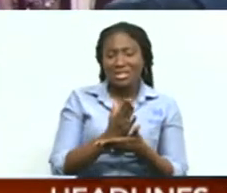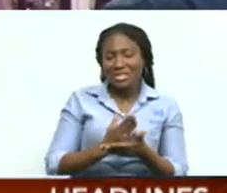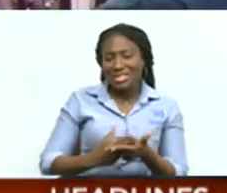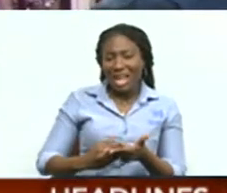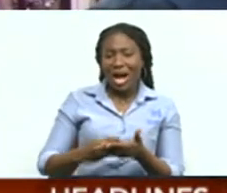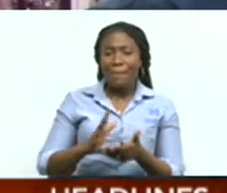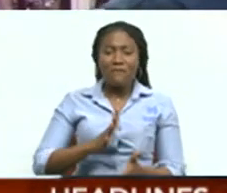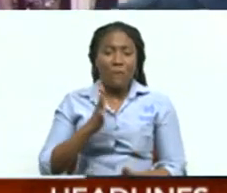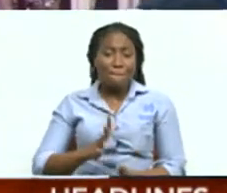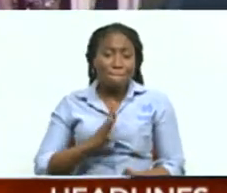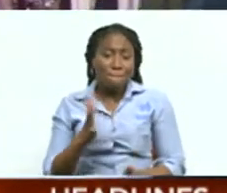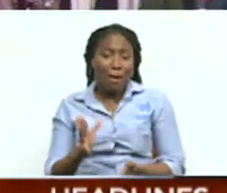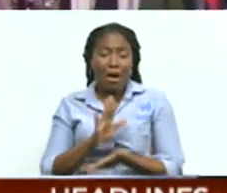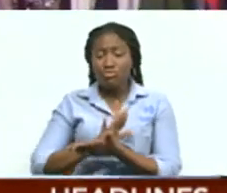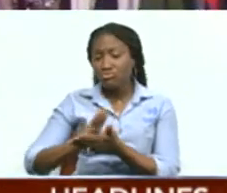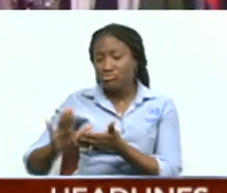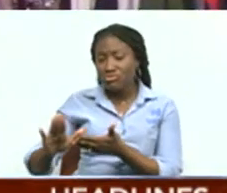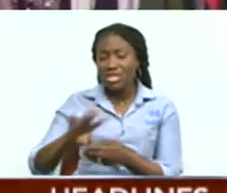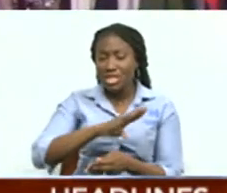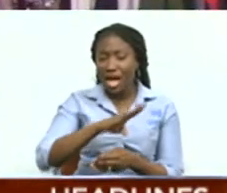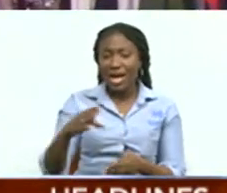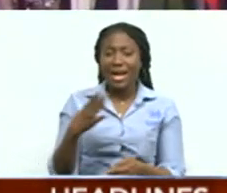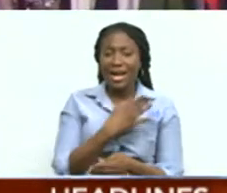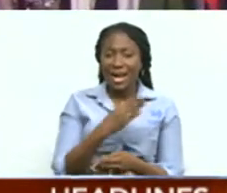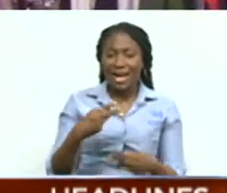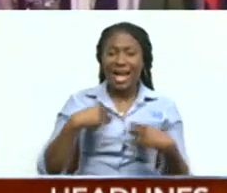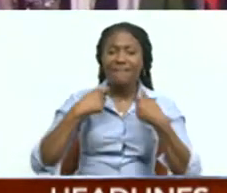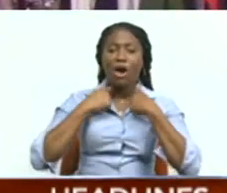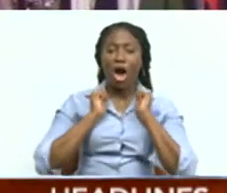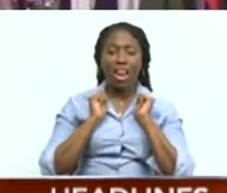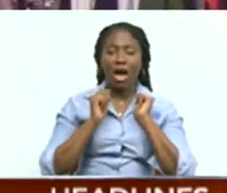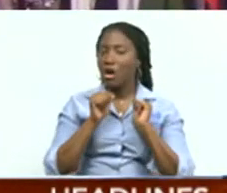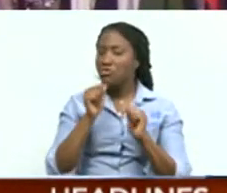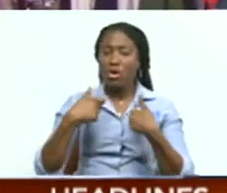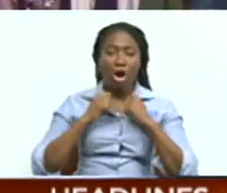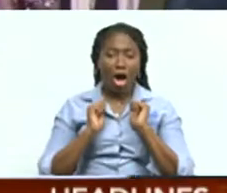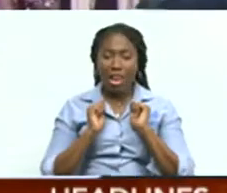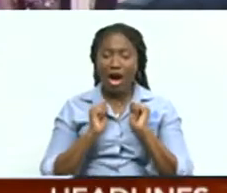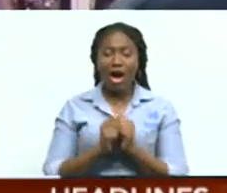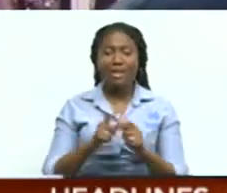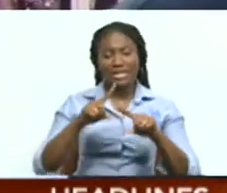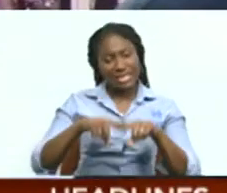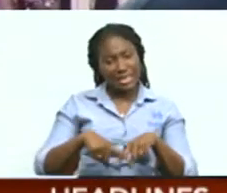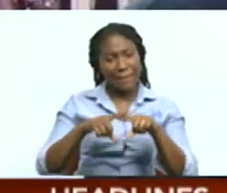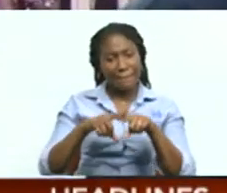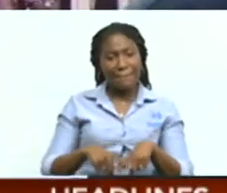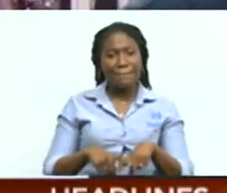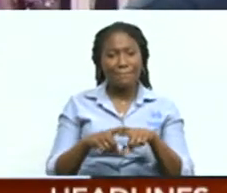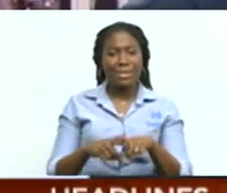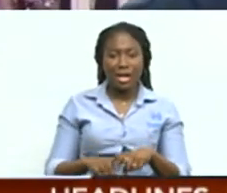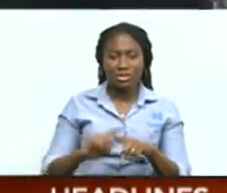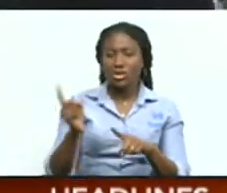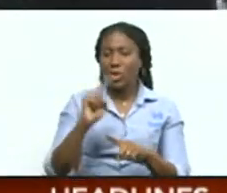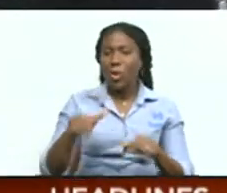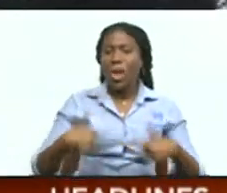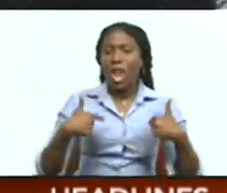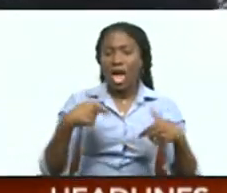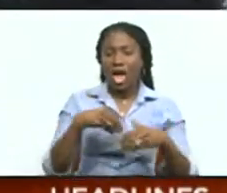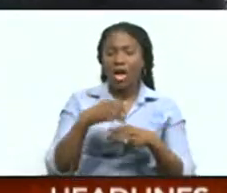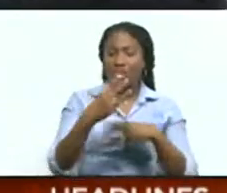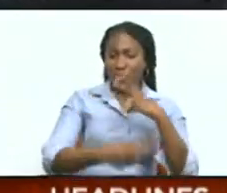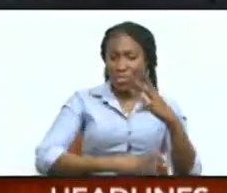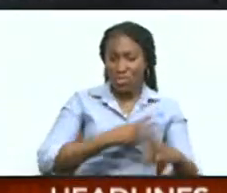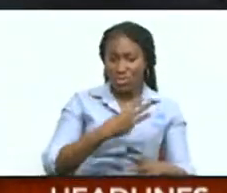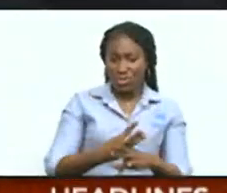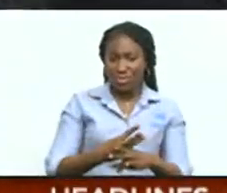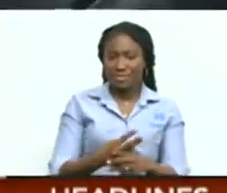formal. And they have colors, no color, different, depends on the geographic part of the world. Mustiq Hussein